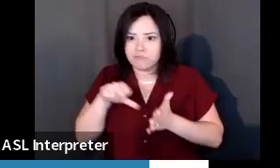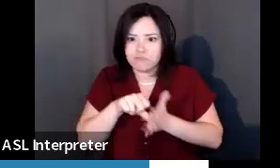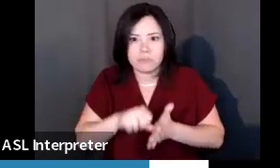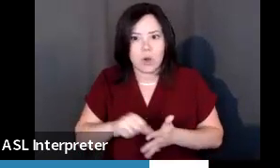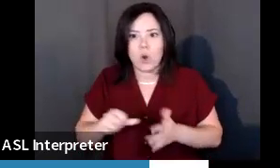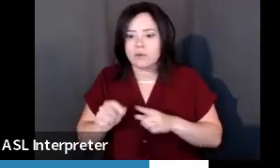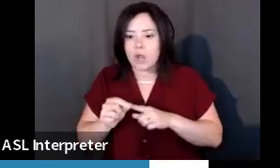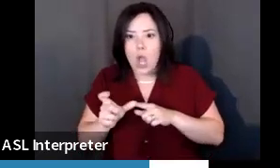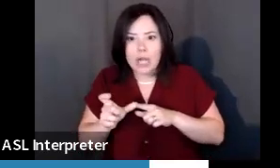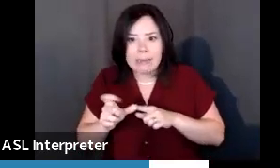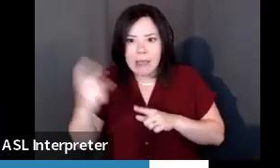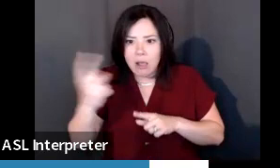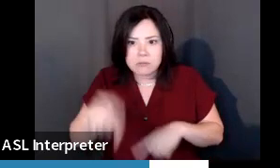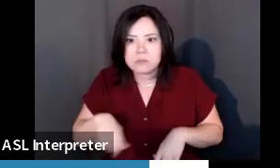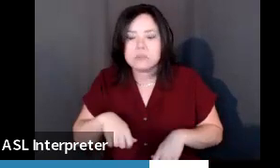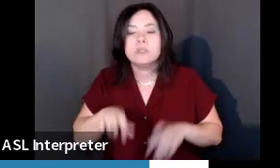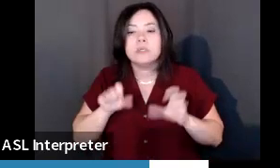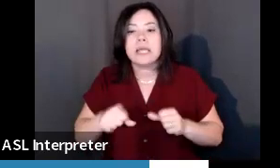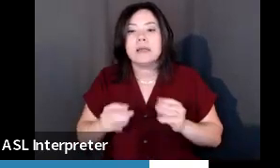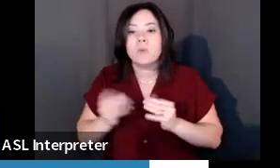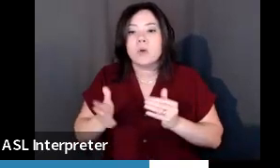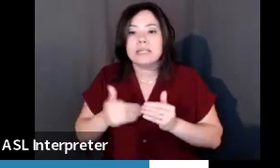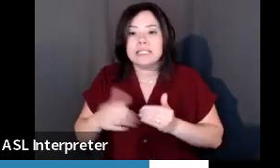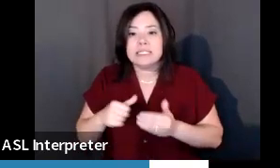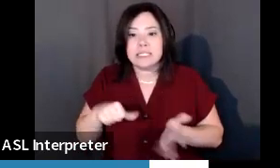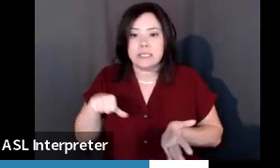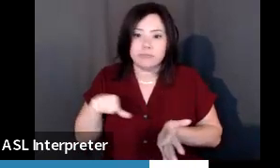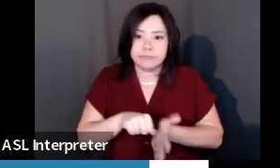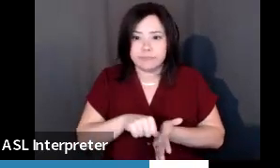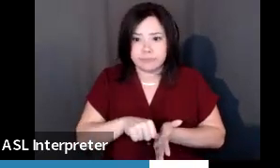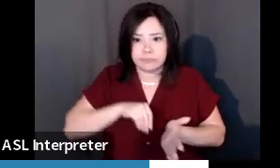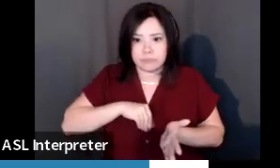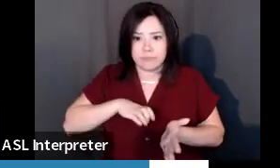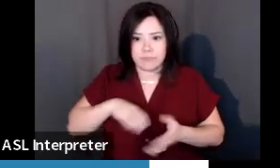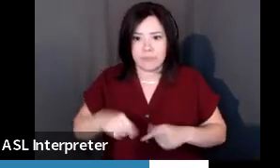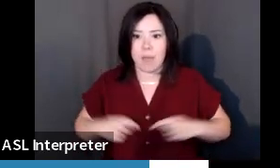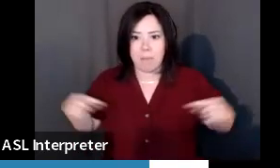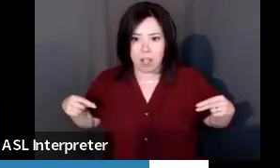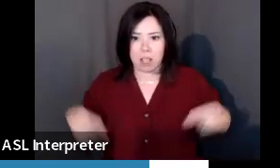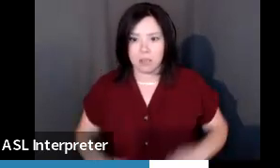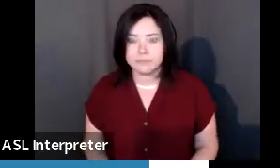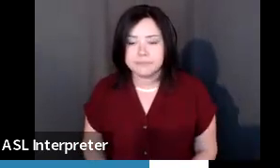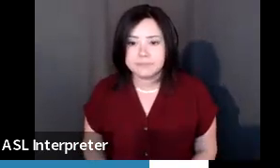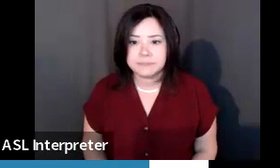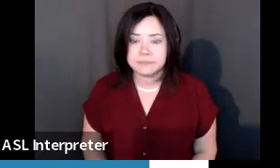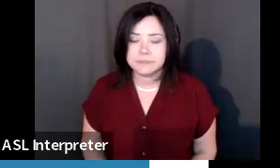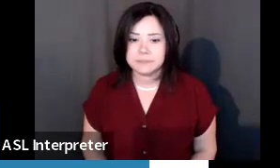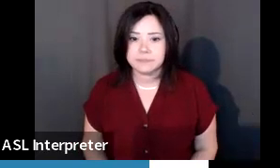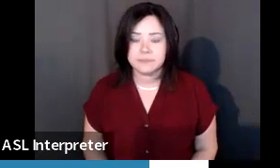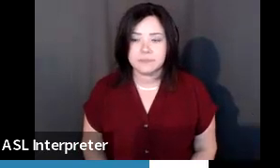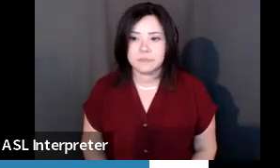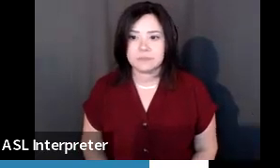whatever the case might be, it makes it so that you can unbuckle the car seat a little